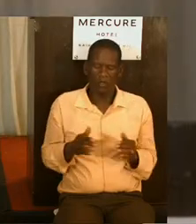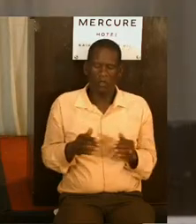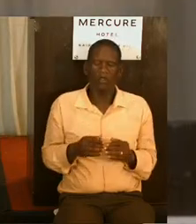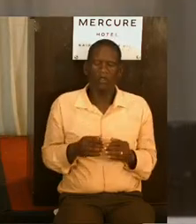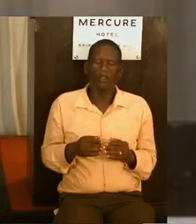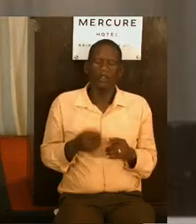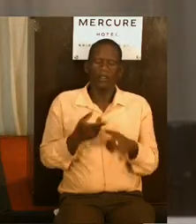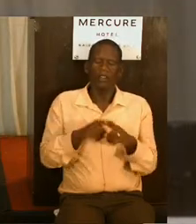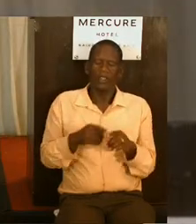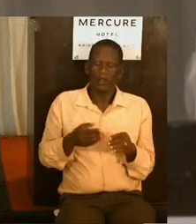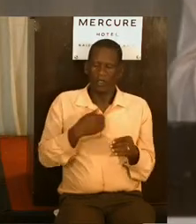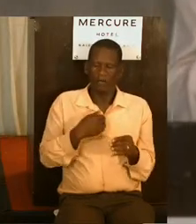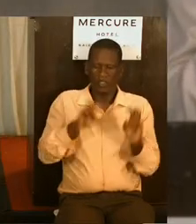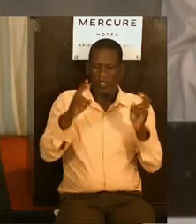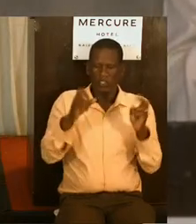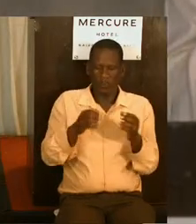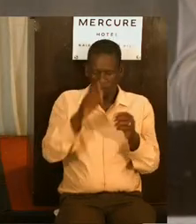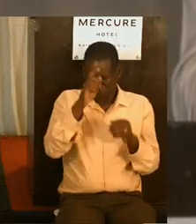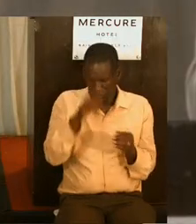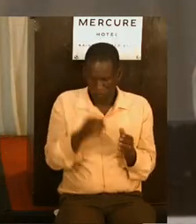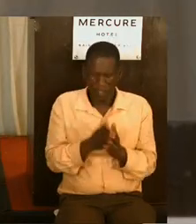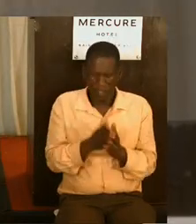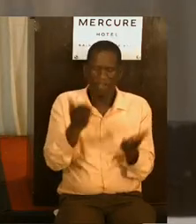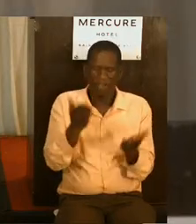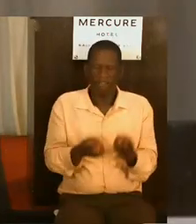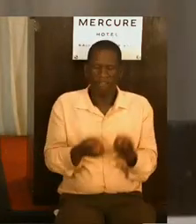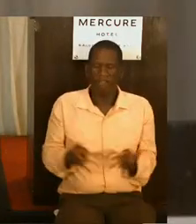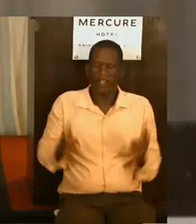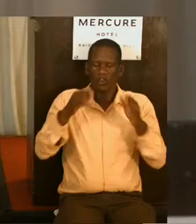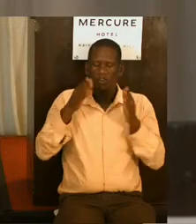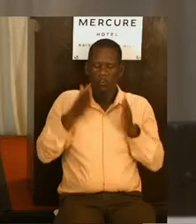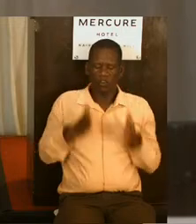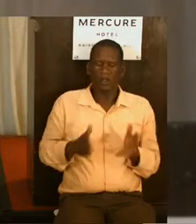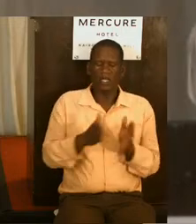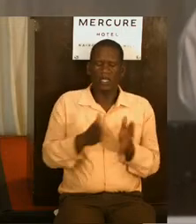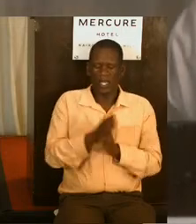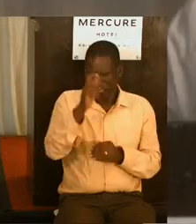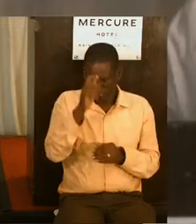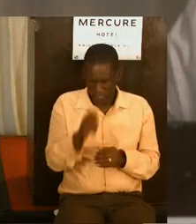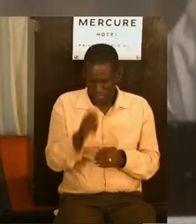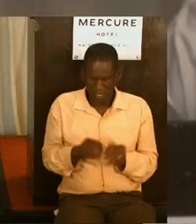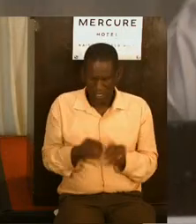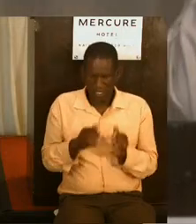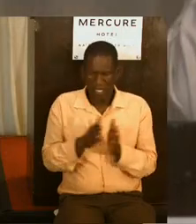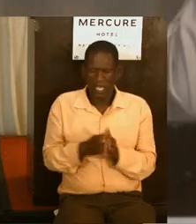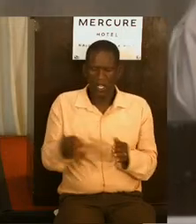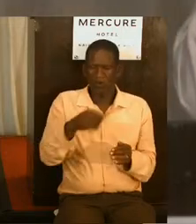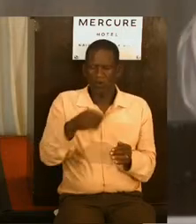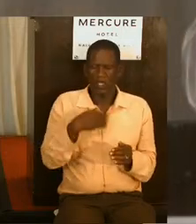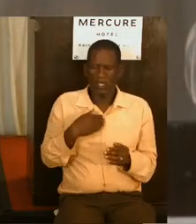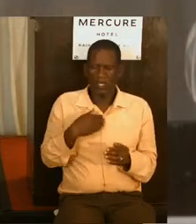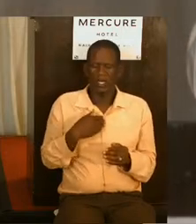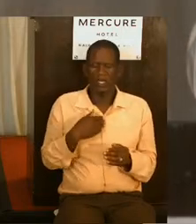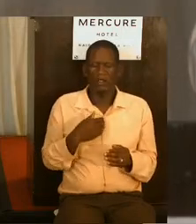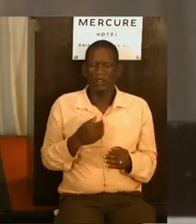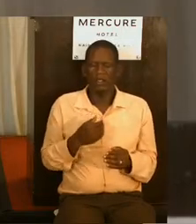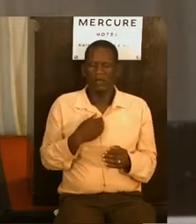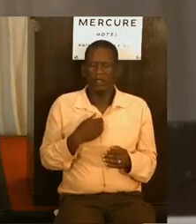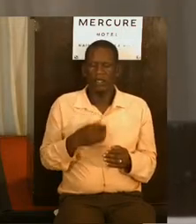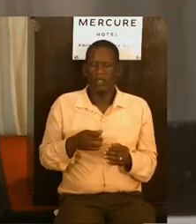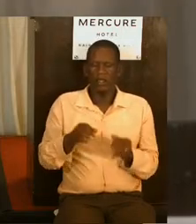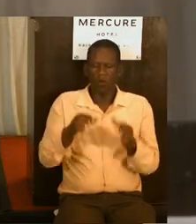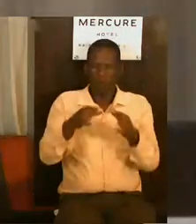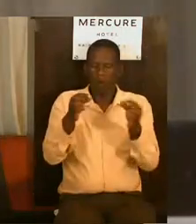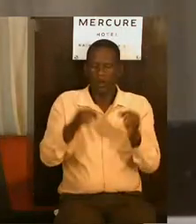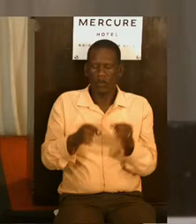then we have the issue of respect and value humanity and dignity and we had the famous phrase